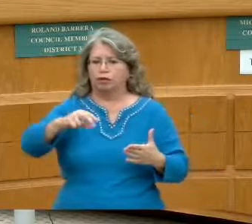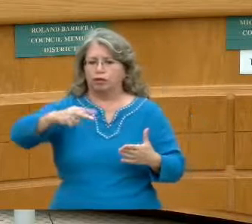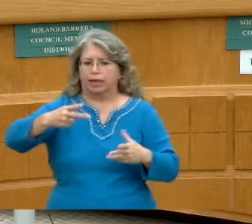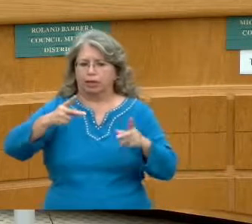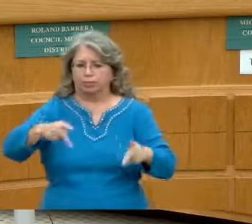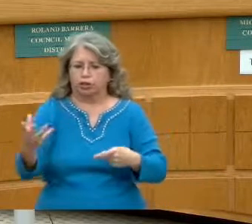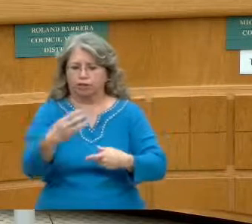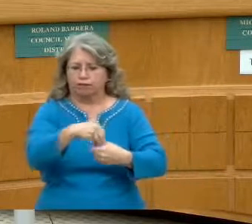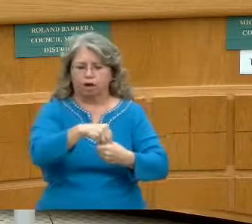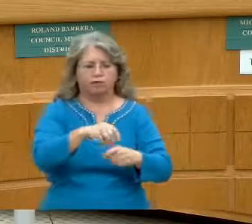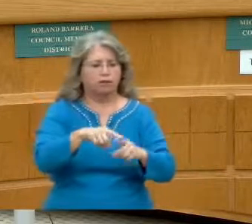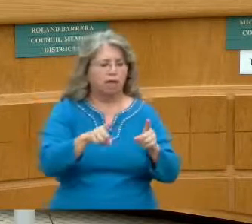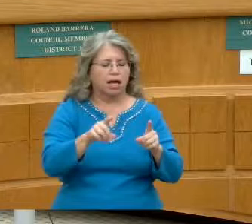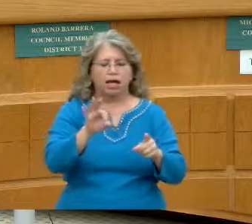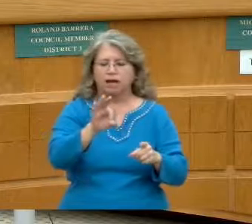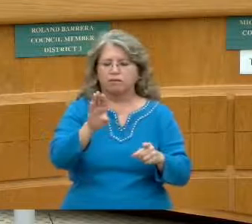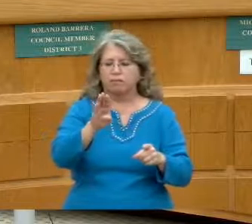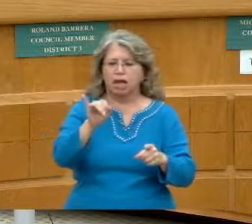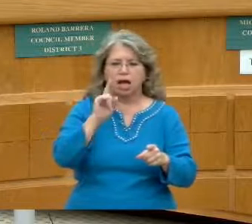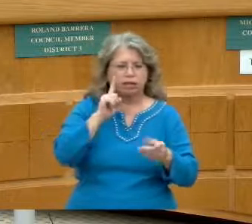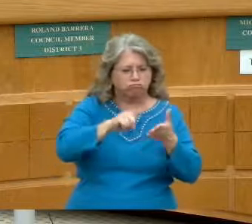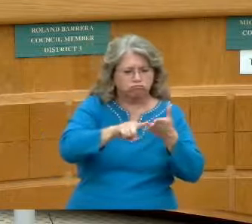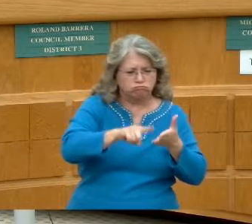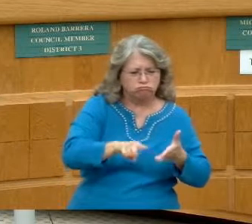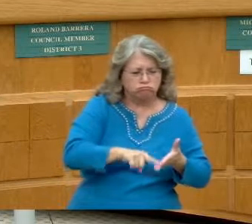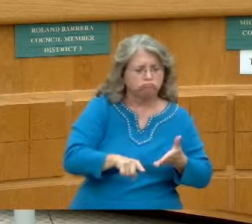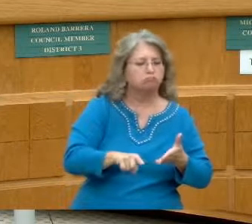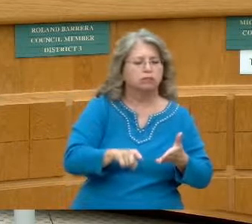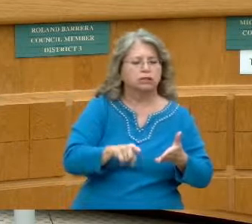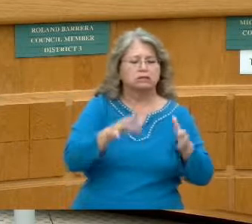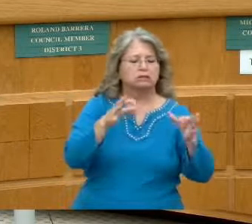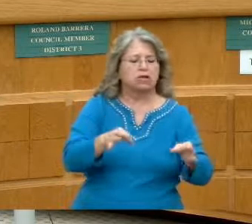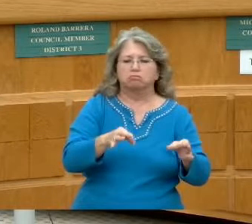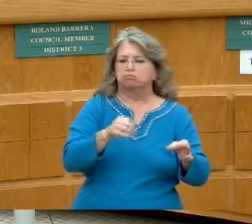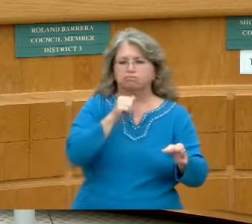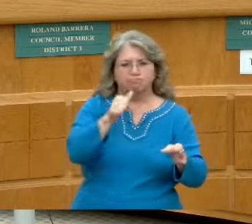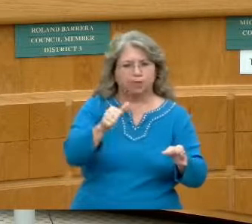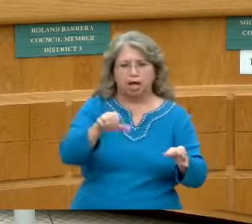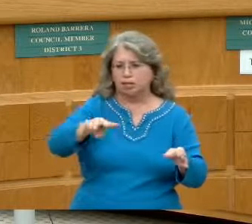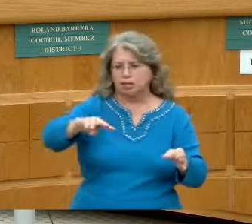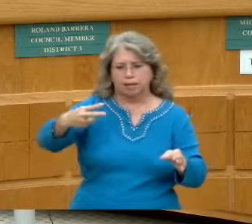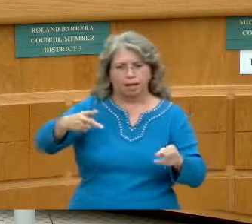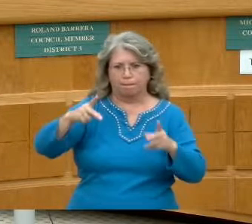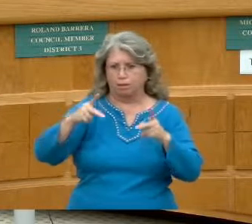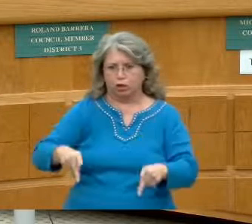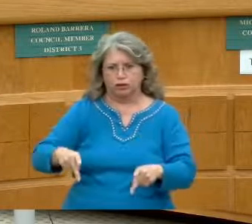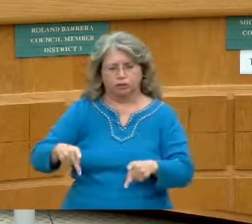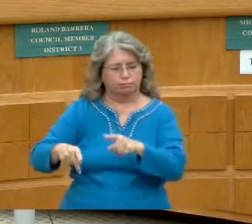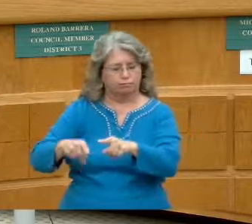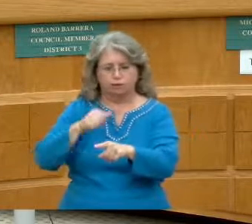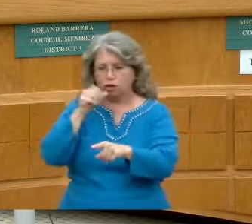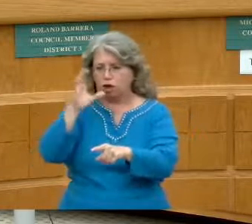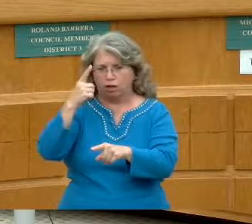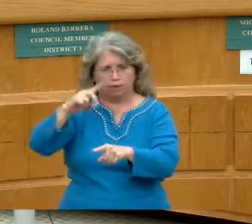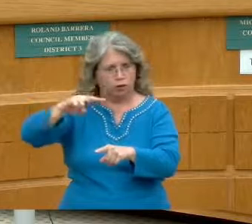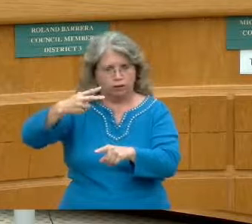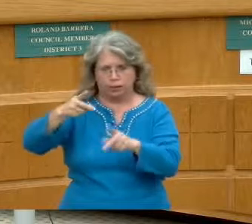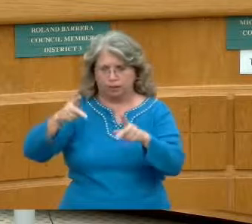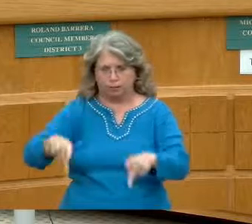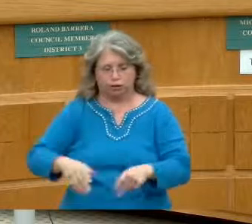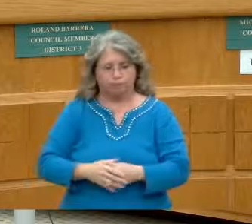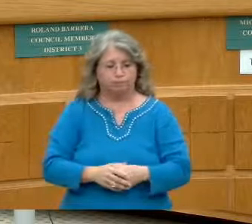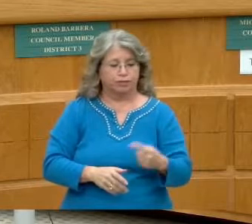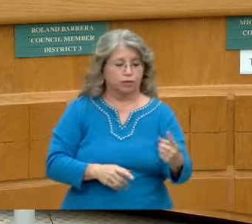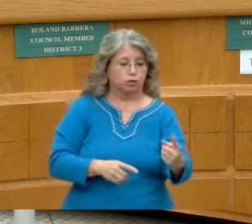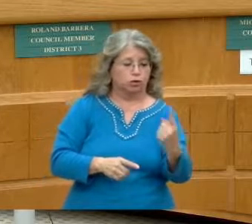the FBI to believe there was not. The FBI is not searching for a second person of interest, and the sole